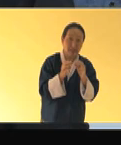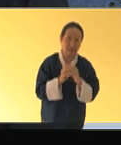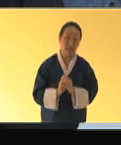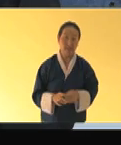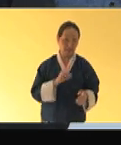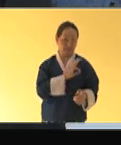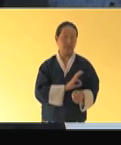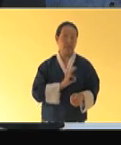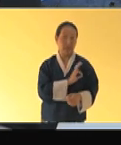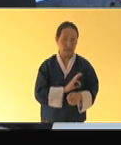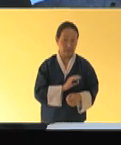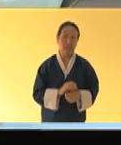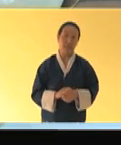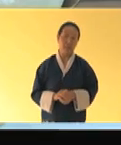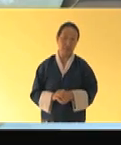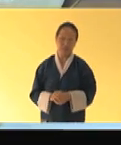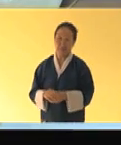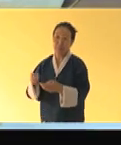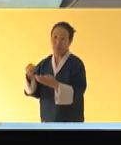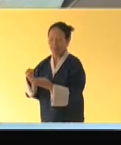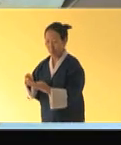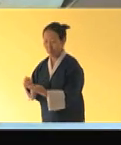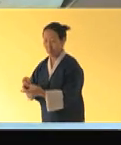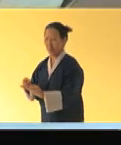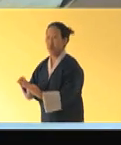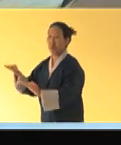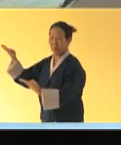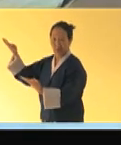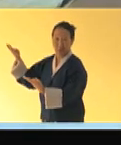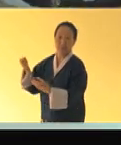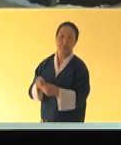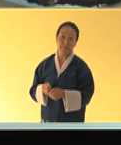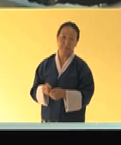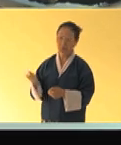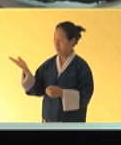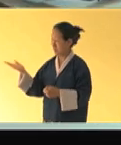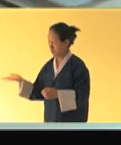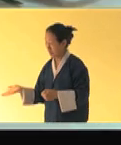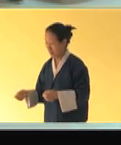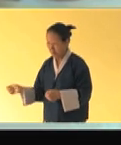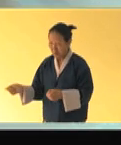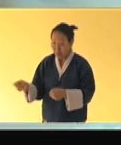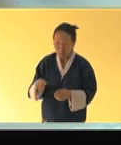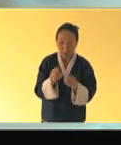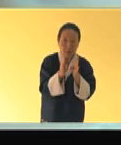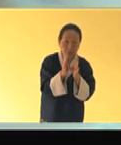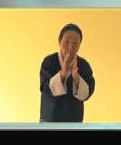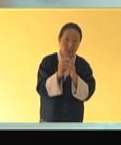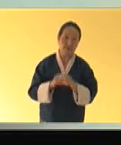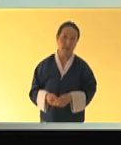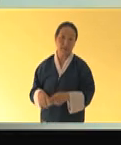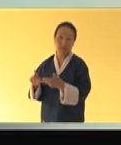religion, like Orozilum, Namkaling, Chakusha,